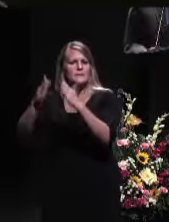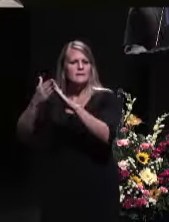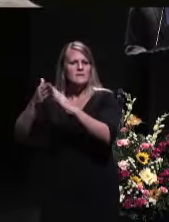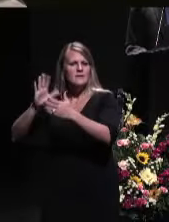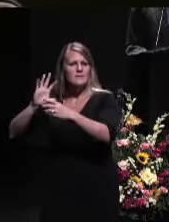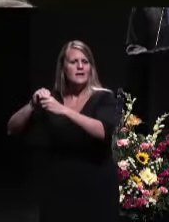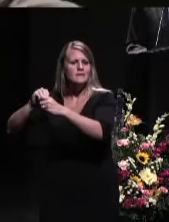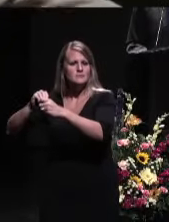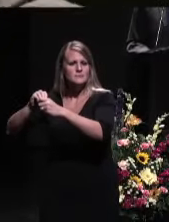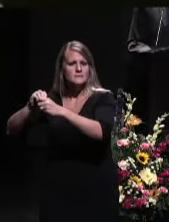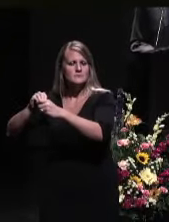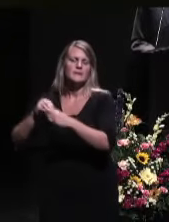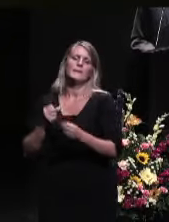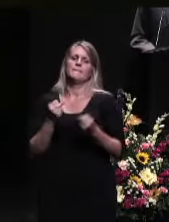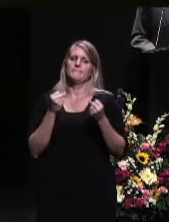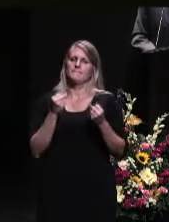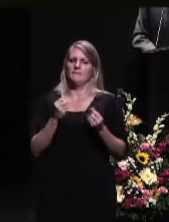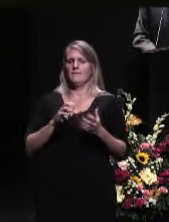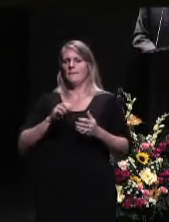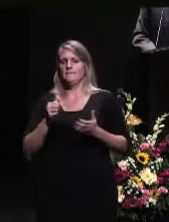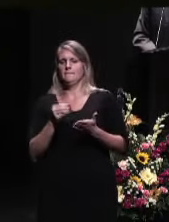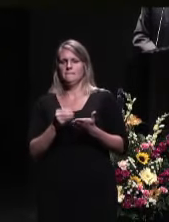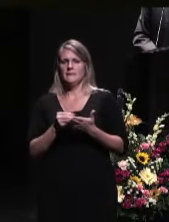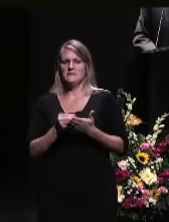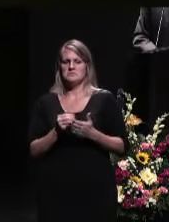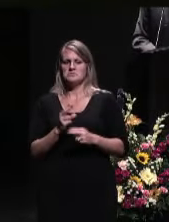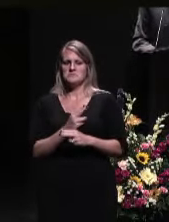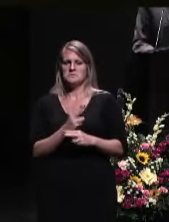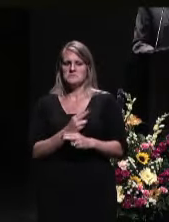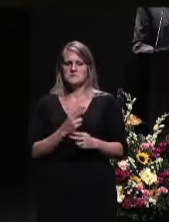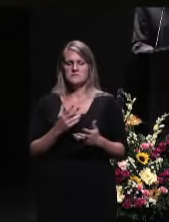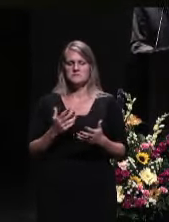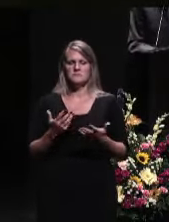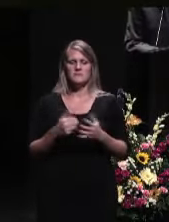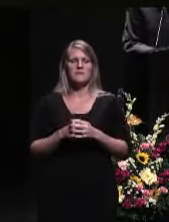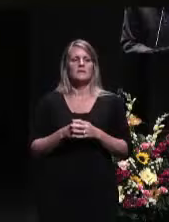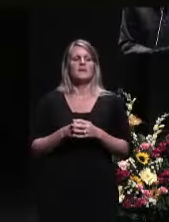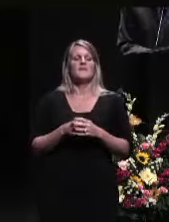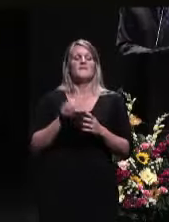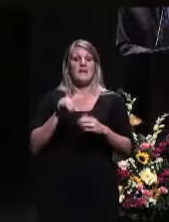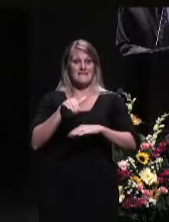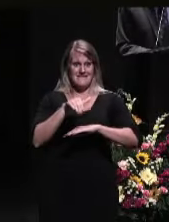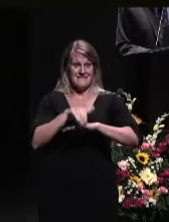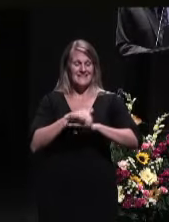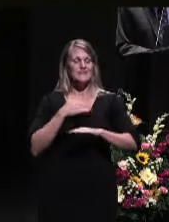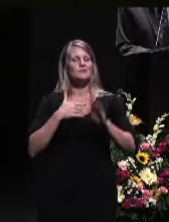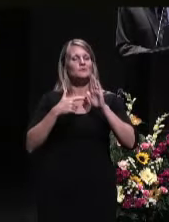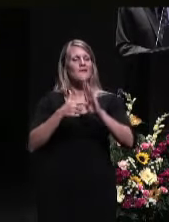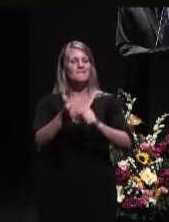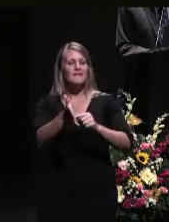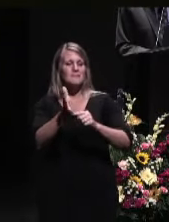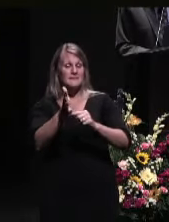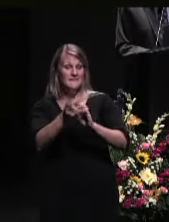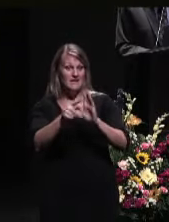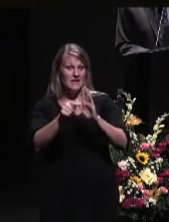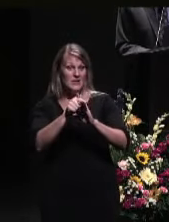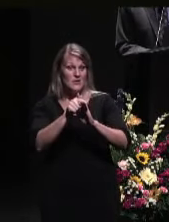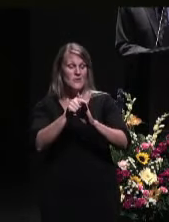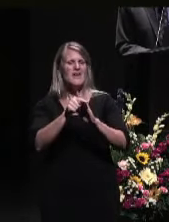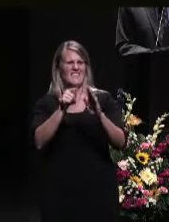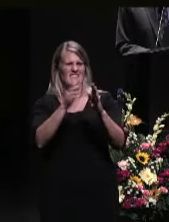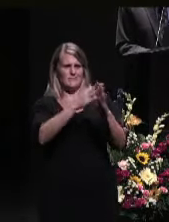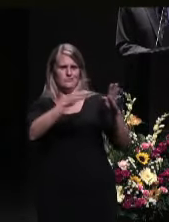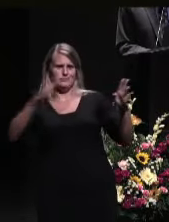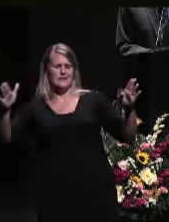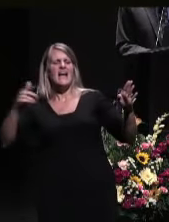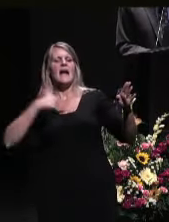of dollars are substantial. We showed that night a 5-minute video. And I'm just going to excerpt a 1-minute portion of